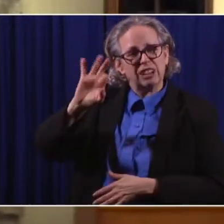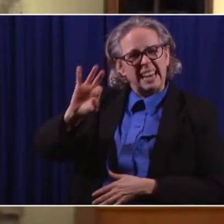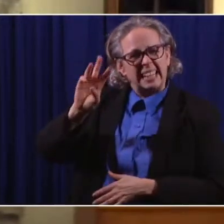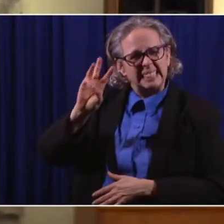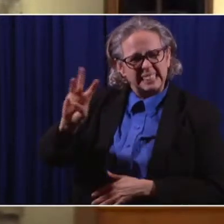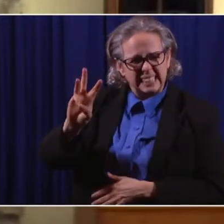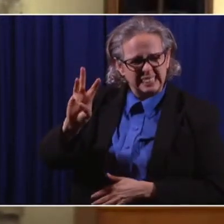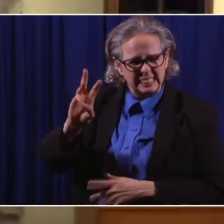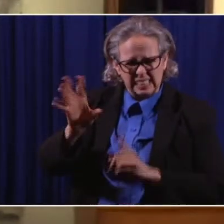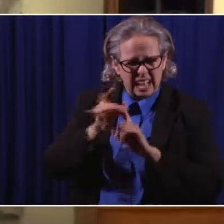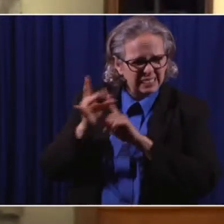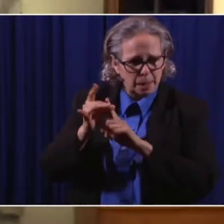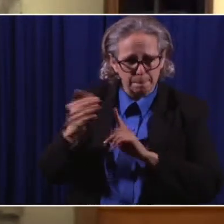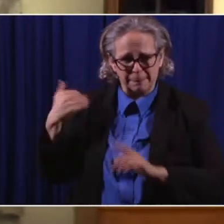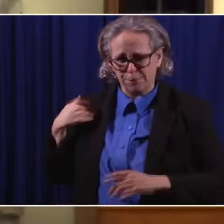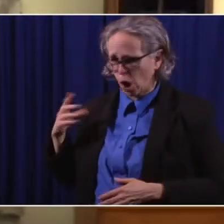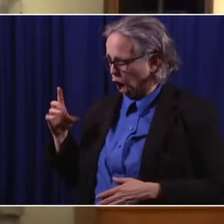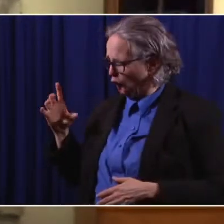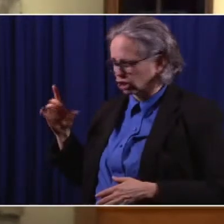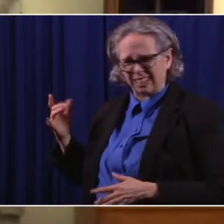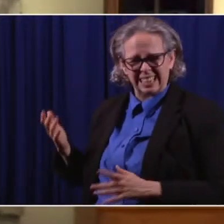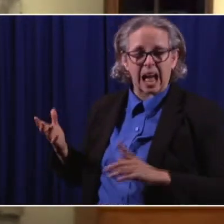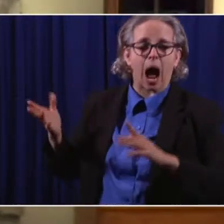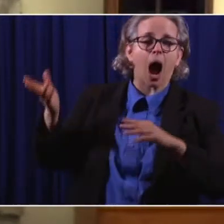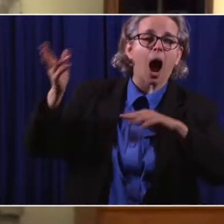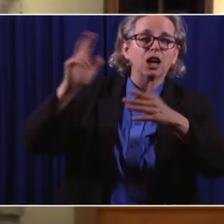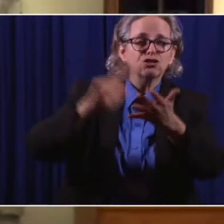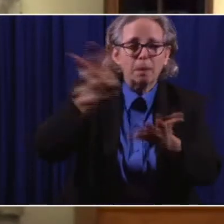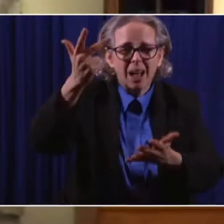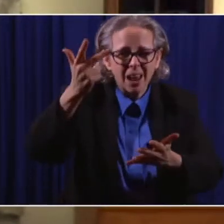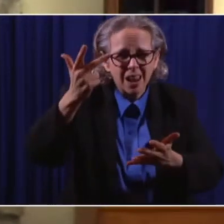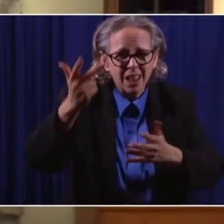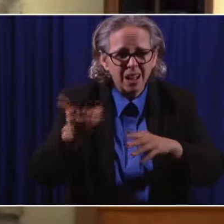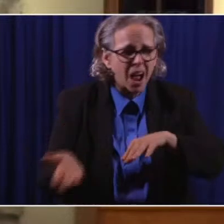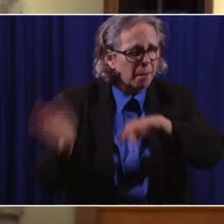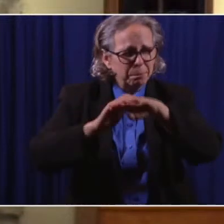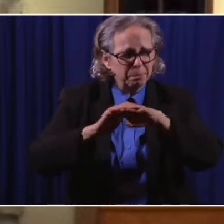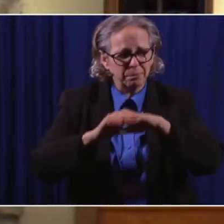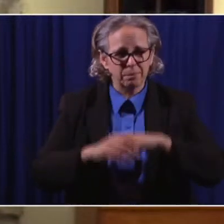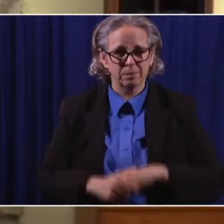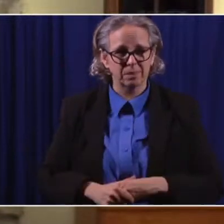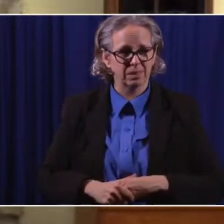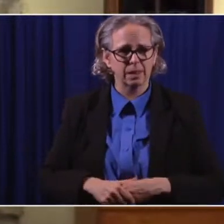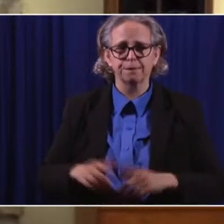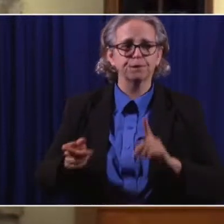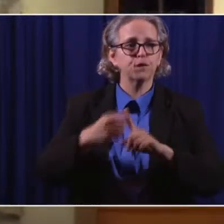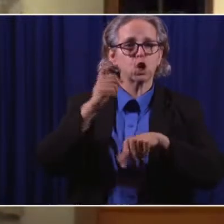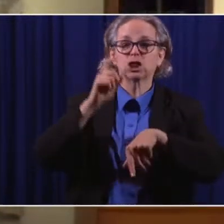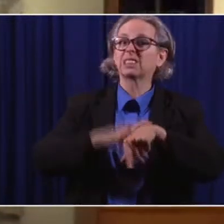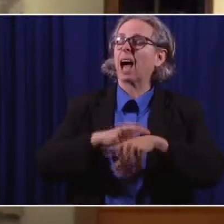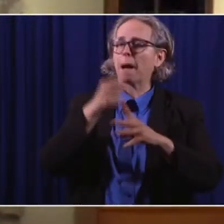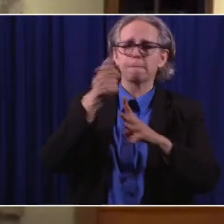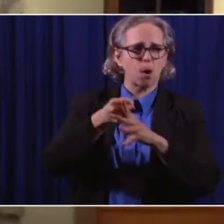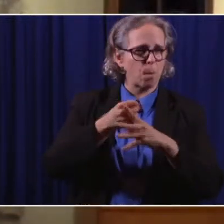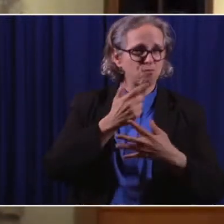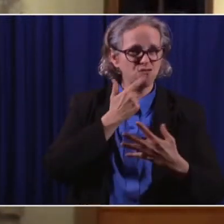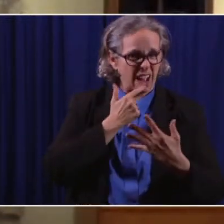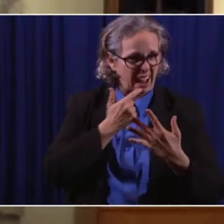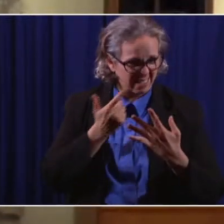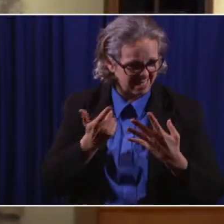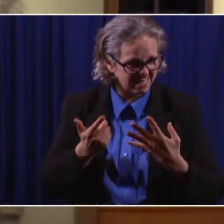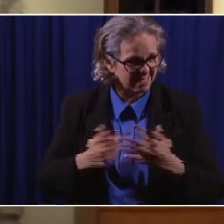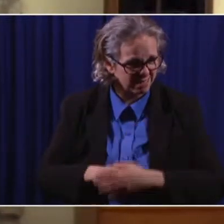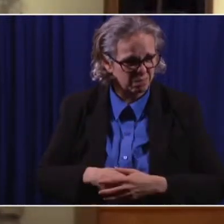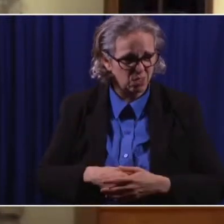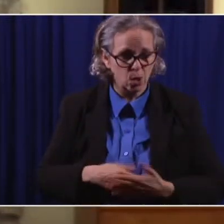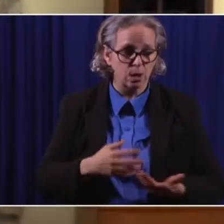CDC's high incident level. Crawford is red for the first time. The county exceeds the CDC's threshold for high incidence, and